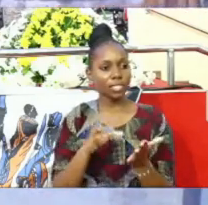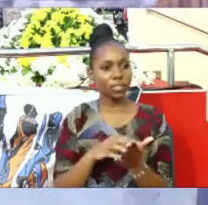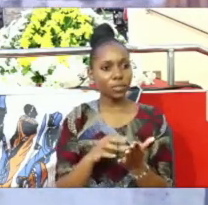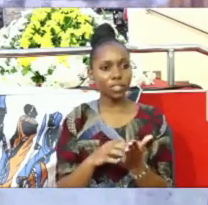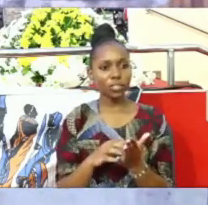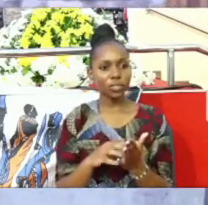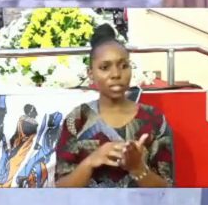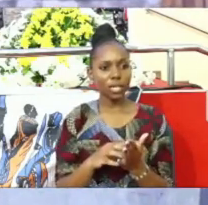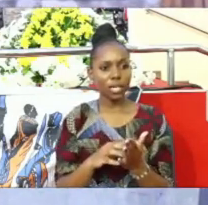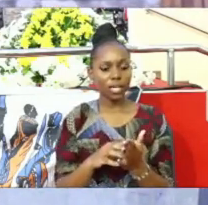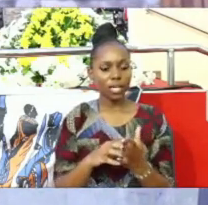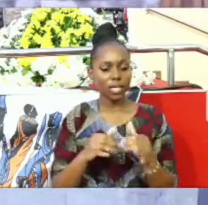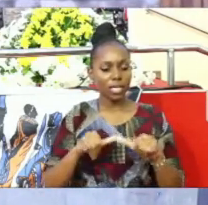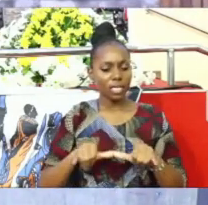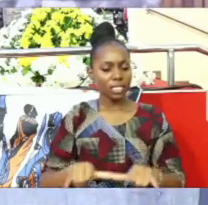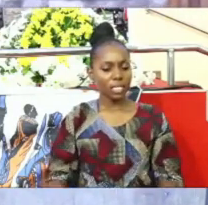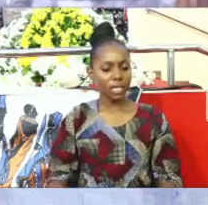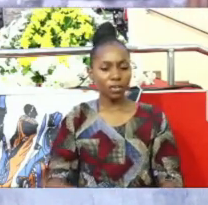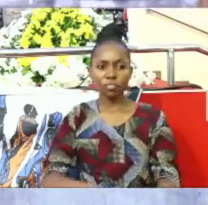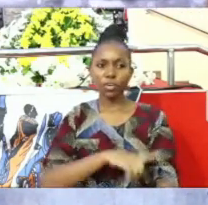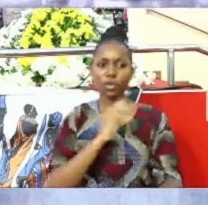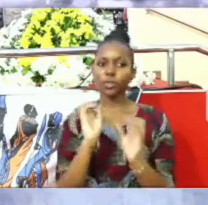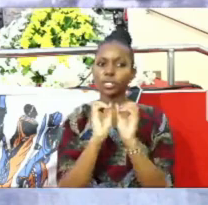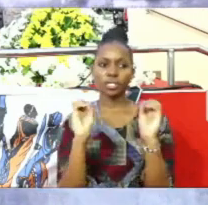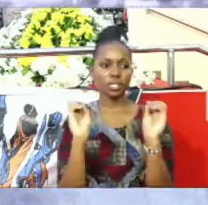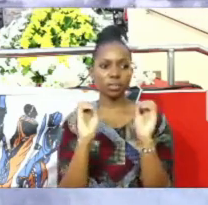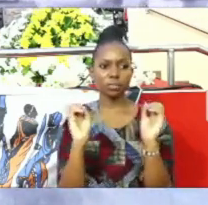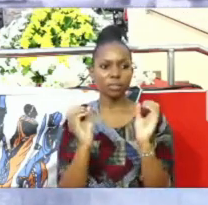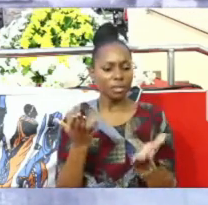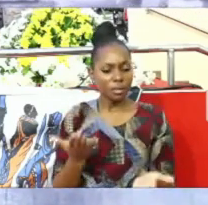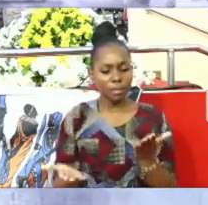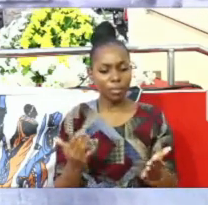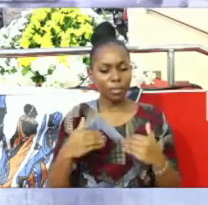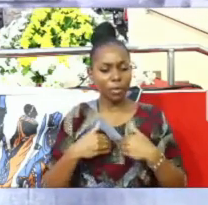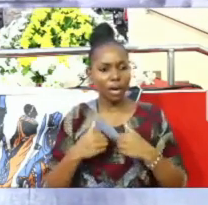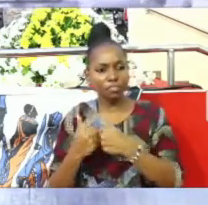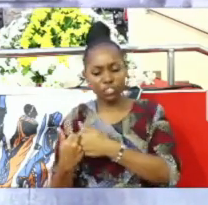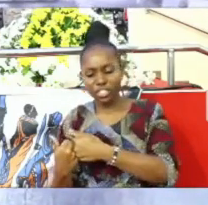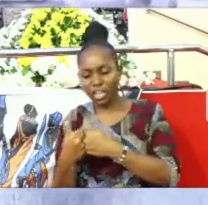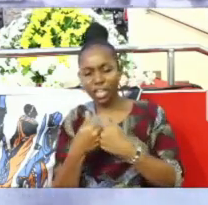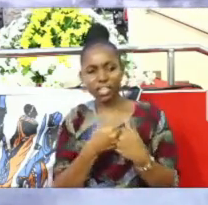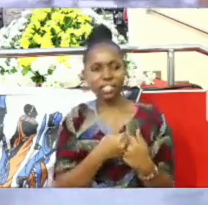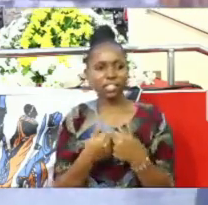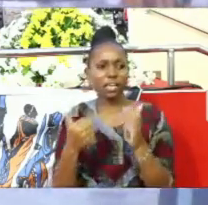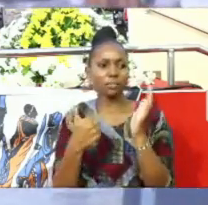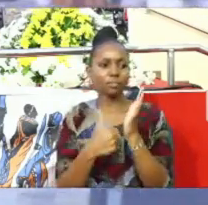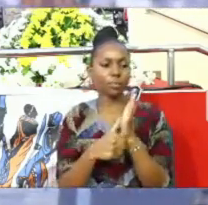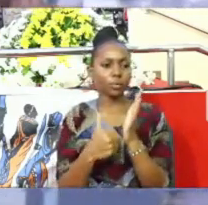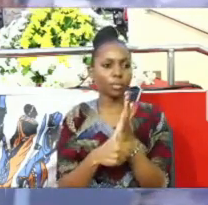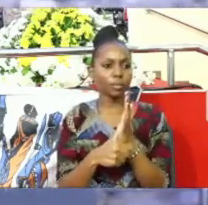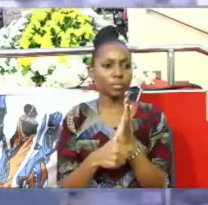kuwa muhula wa baridi katika maisha yako. You may be going through a hard time. Unaweza kuwa na wakati mgumu. But don't let